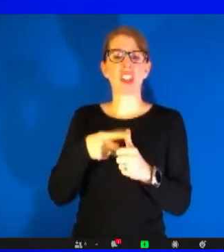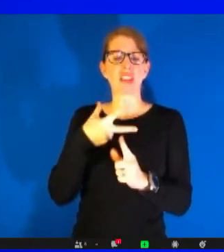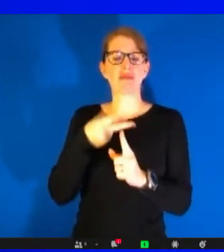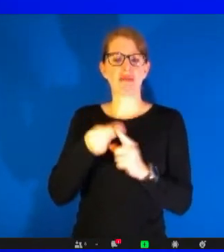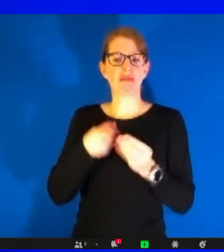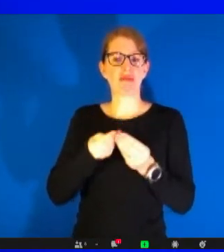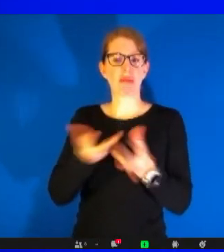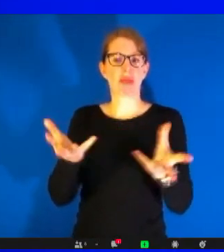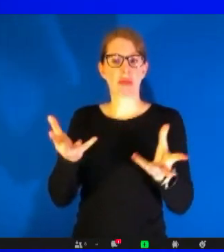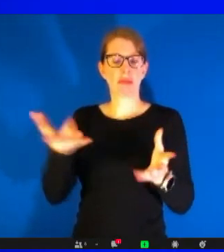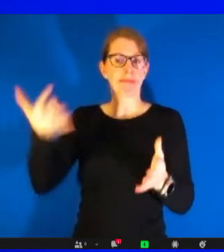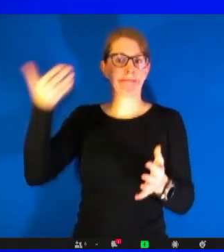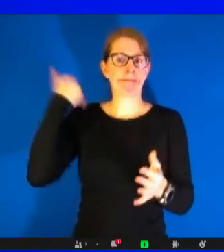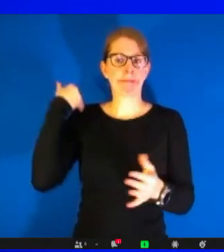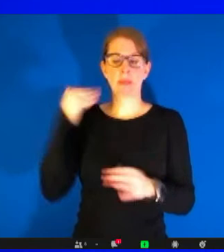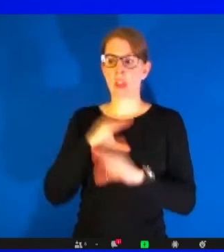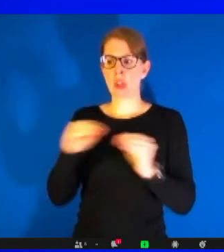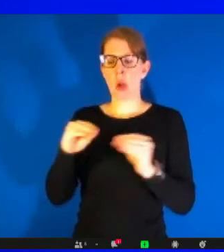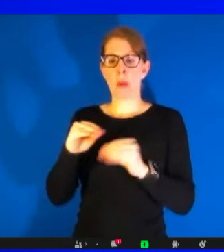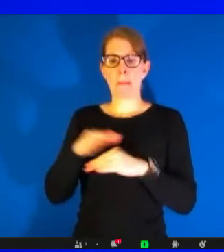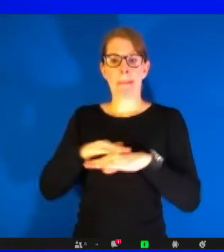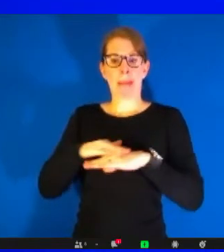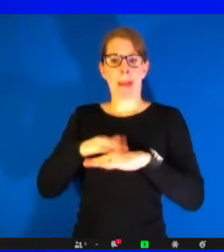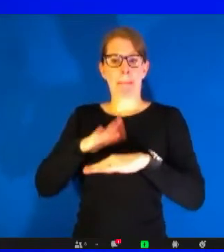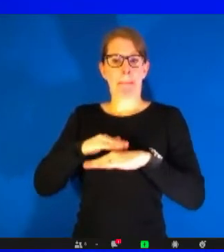there was no minimum time between